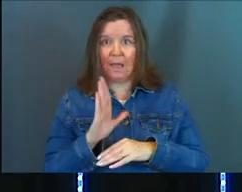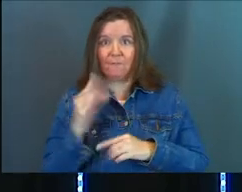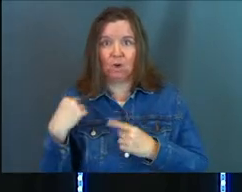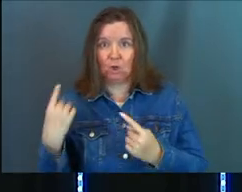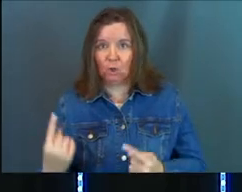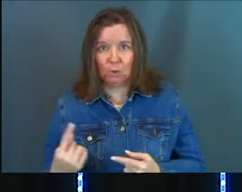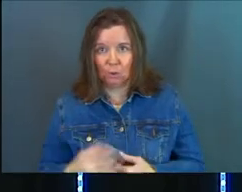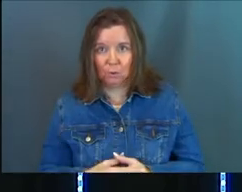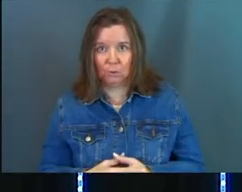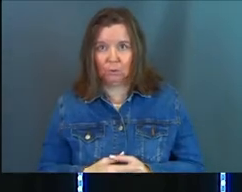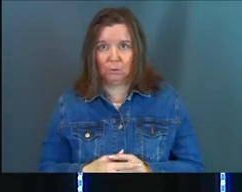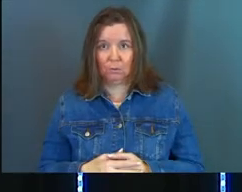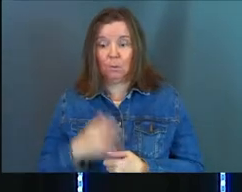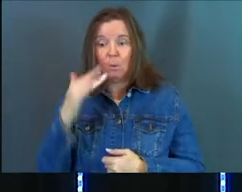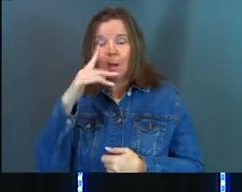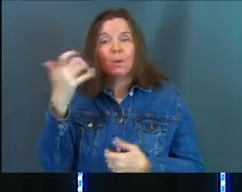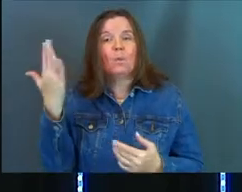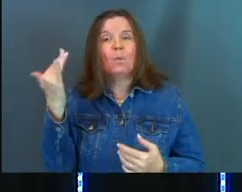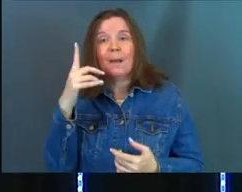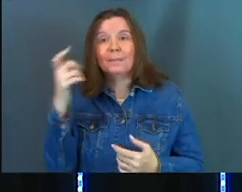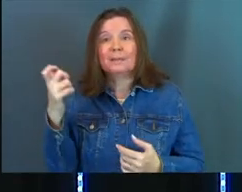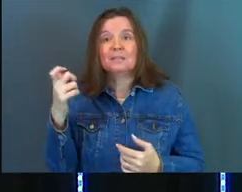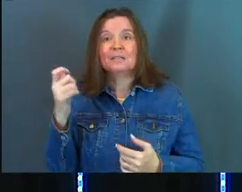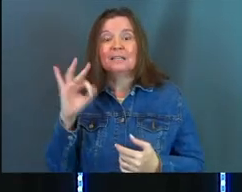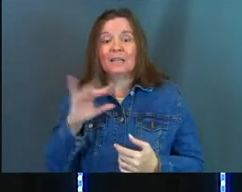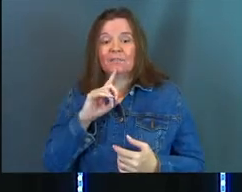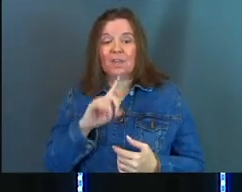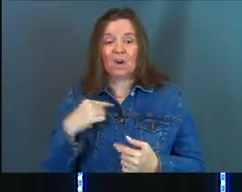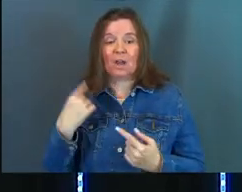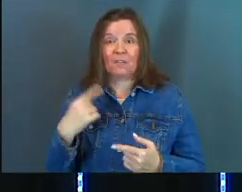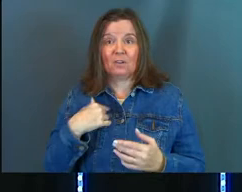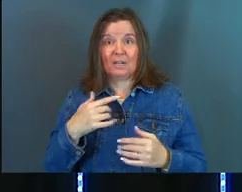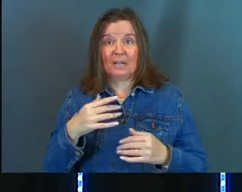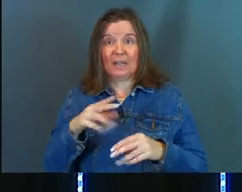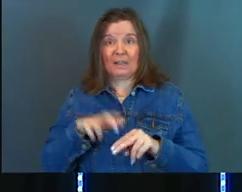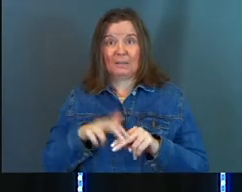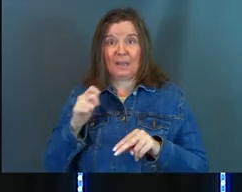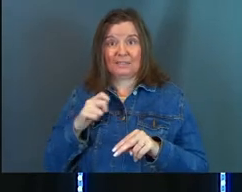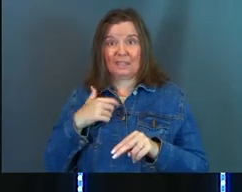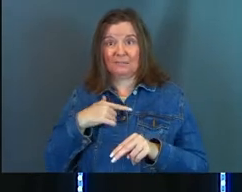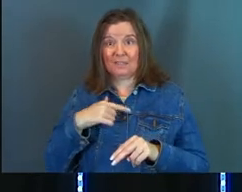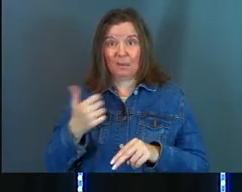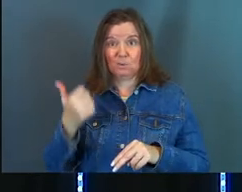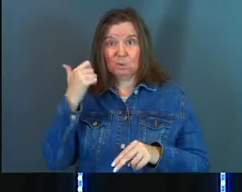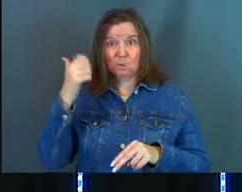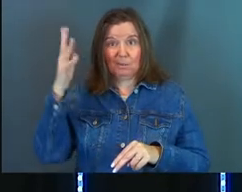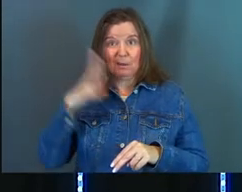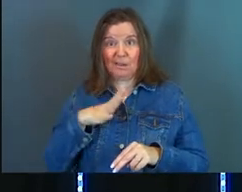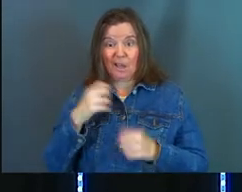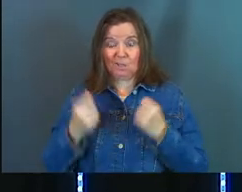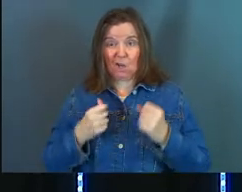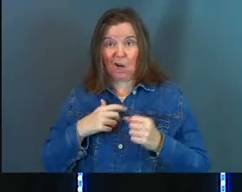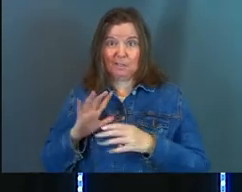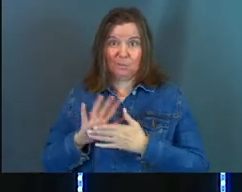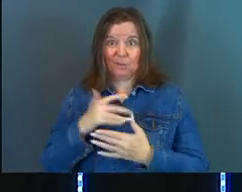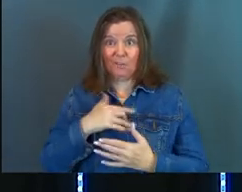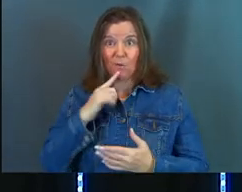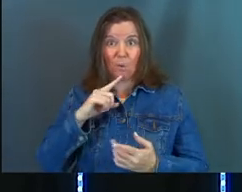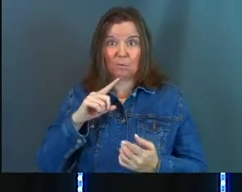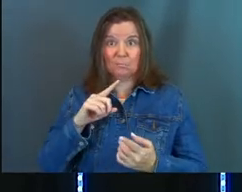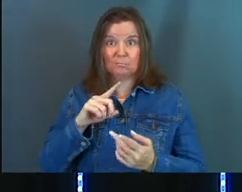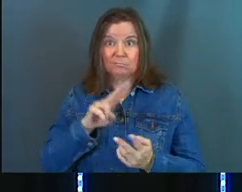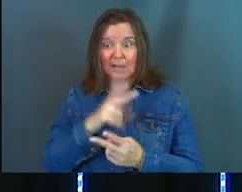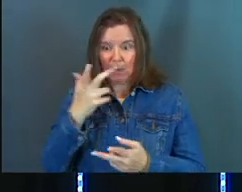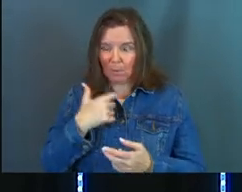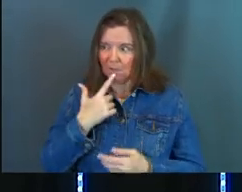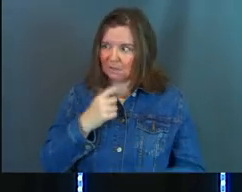ever. Because why? Because if they're ever in the back seat of some blockhead's car and he's pushing for love,